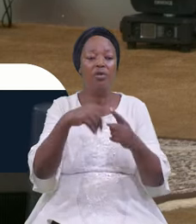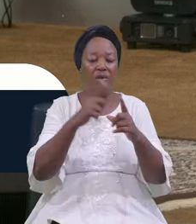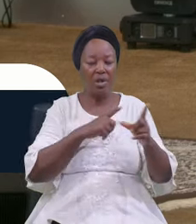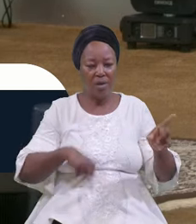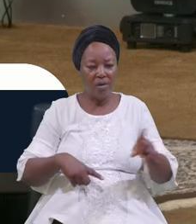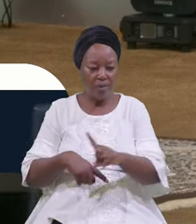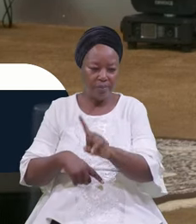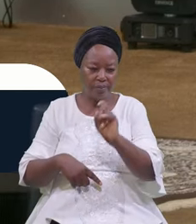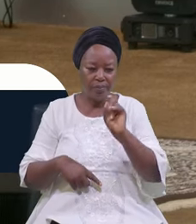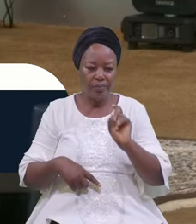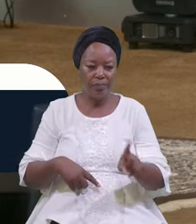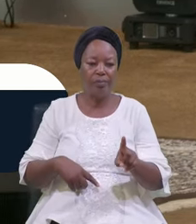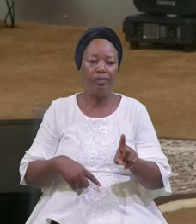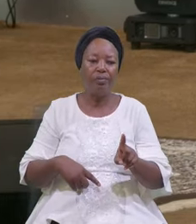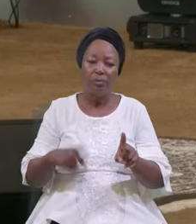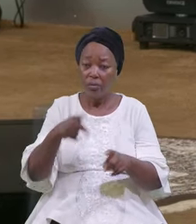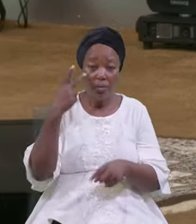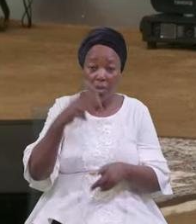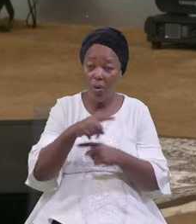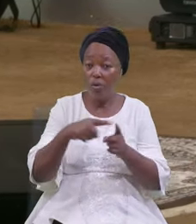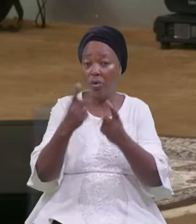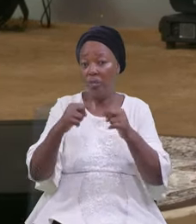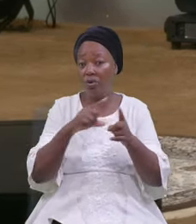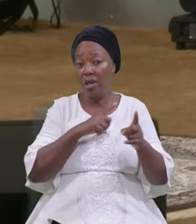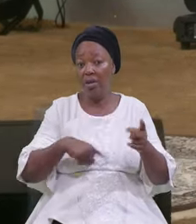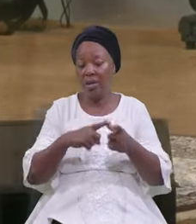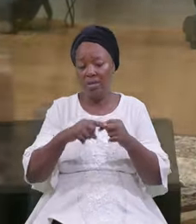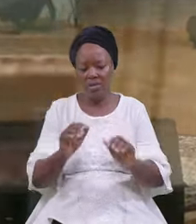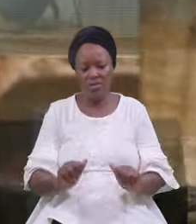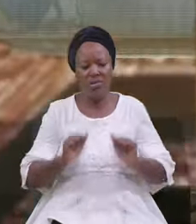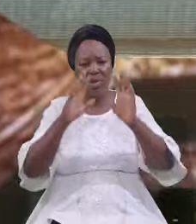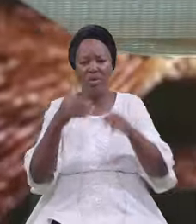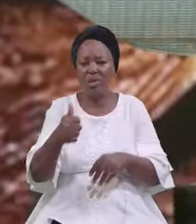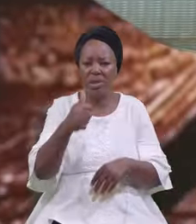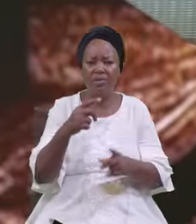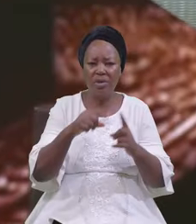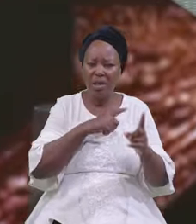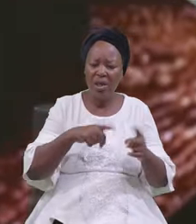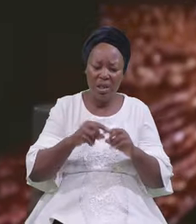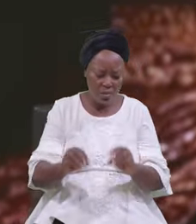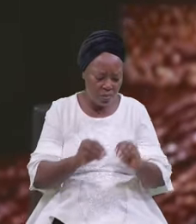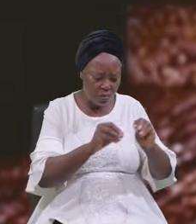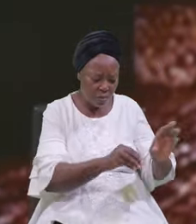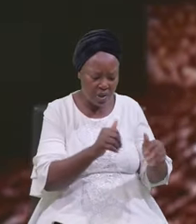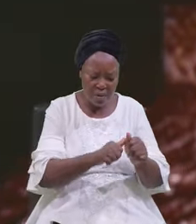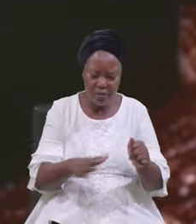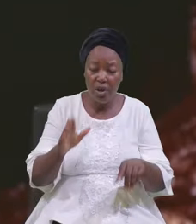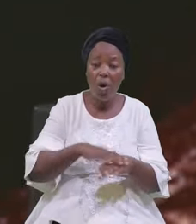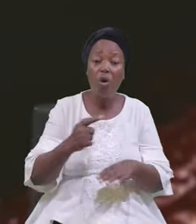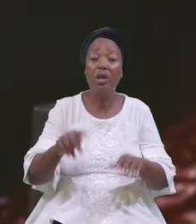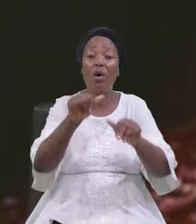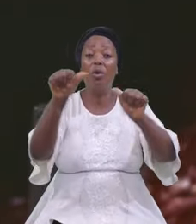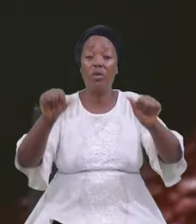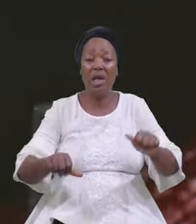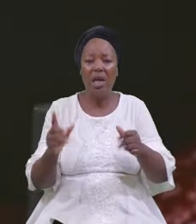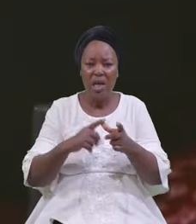Lord? You see, when you come to the Lord and you give yourself to the Lord and you lay everything on the altar